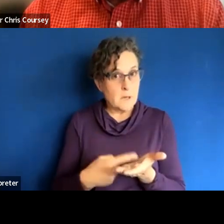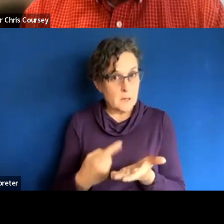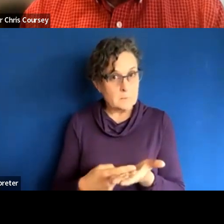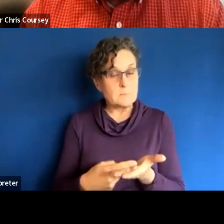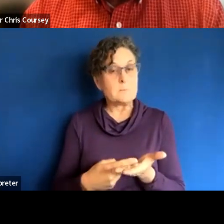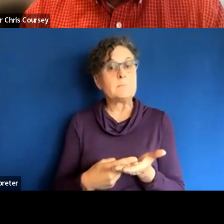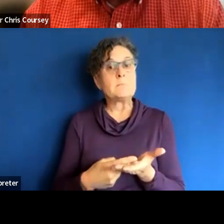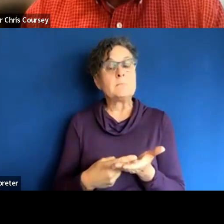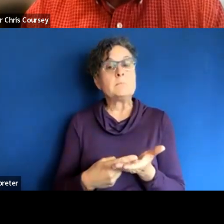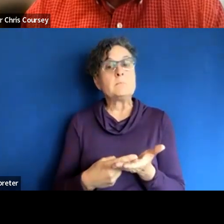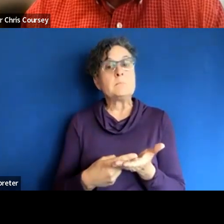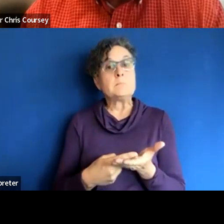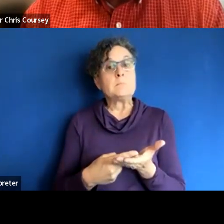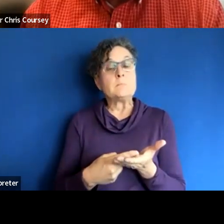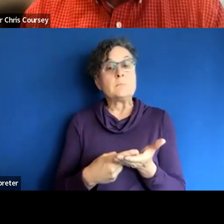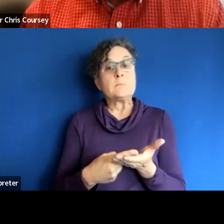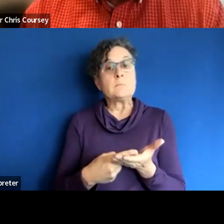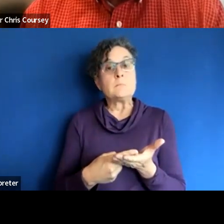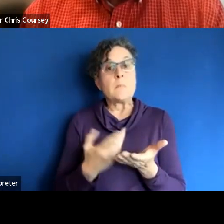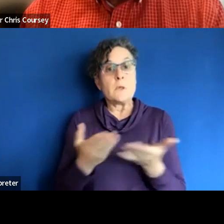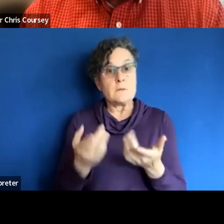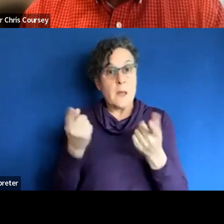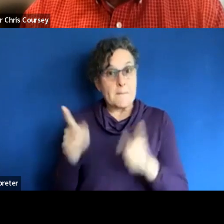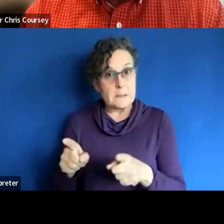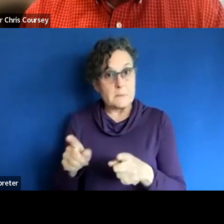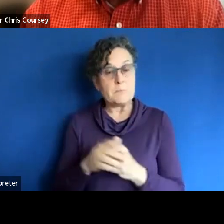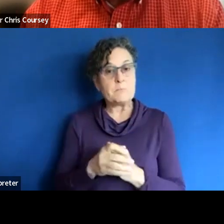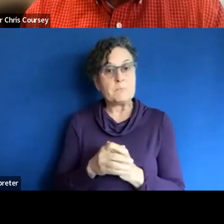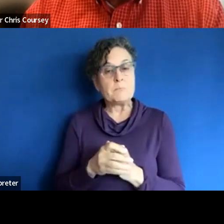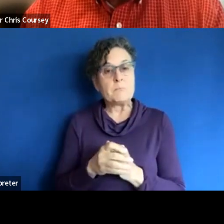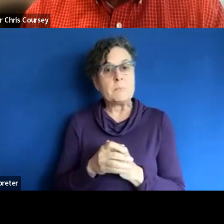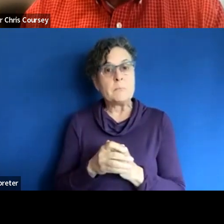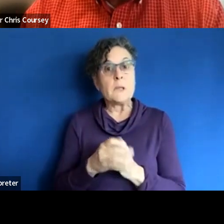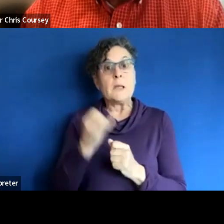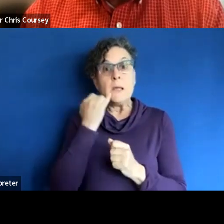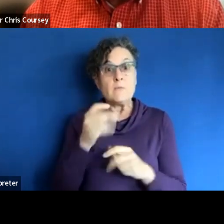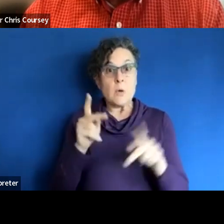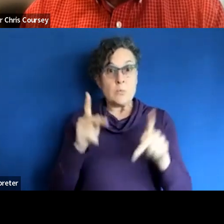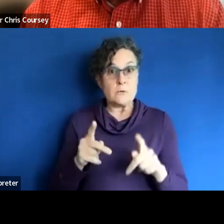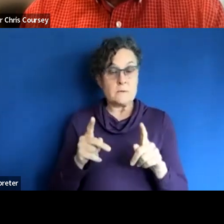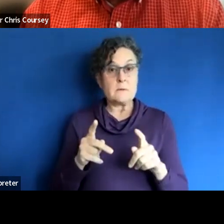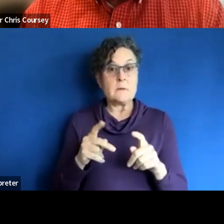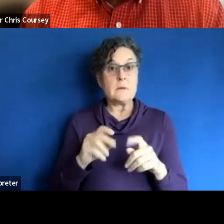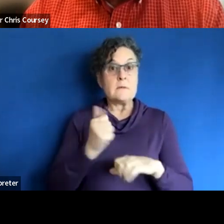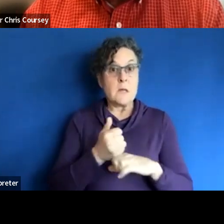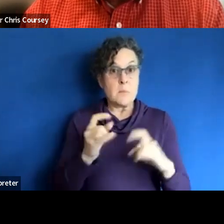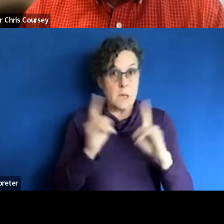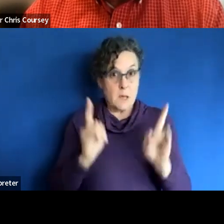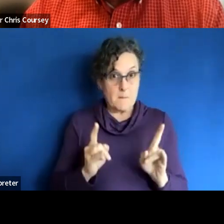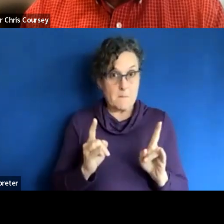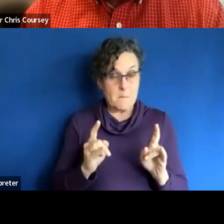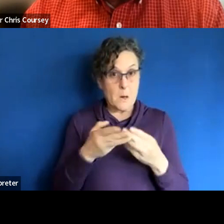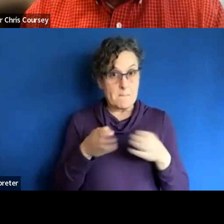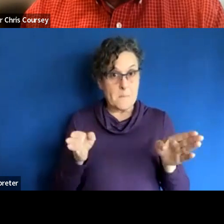County. And what it really says is that you cannot move people who are camping on public places unless you provide